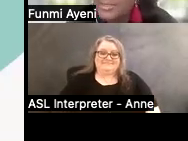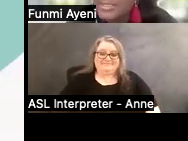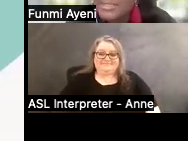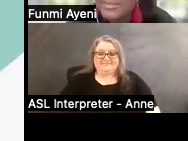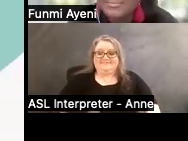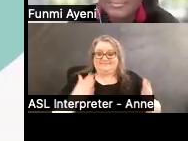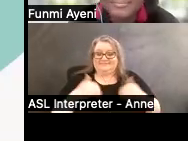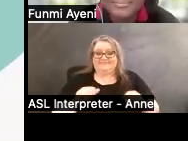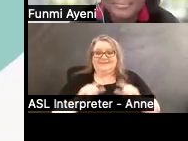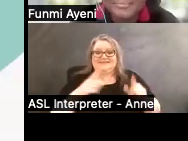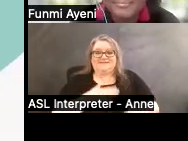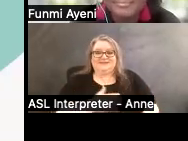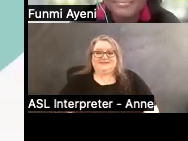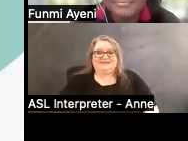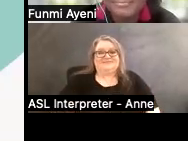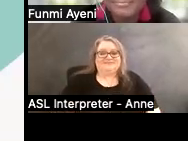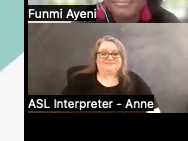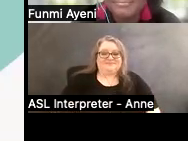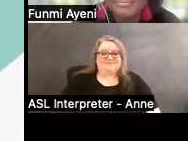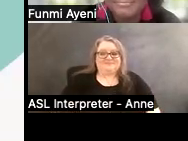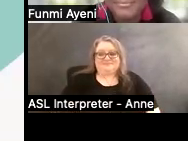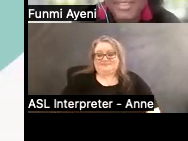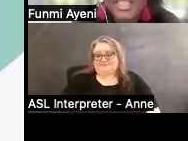Next slide, please.